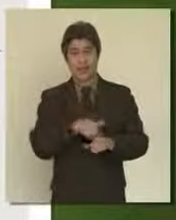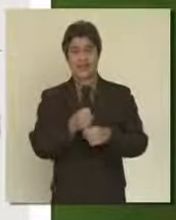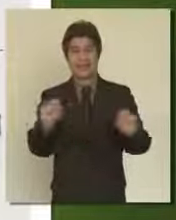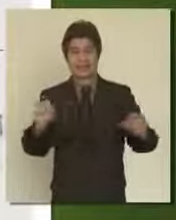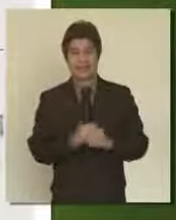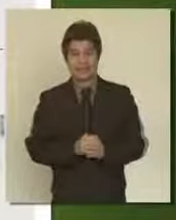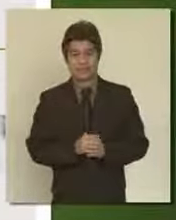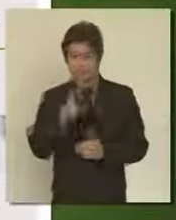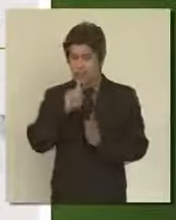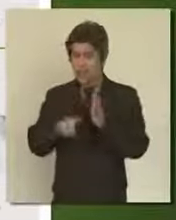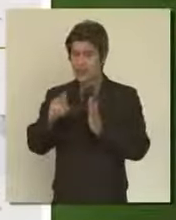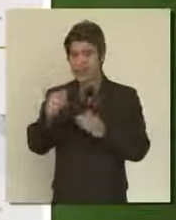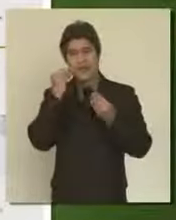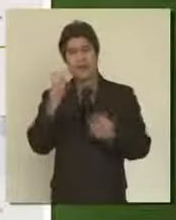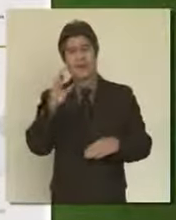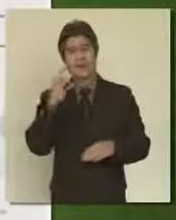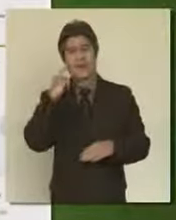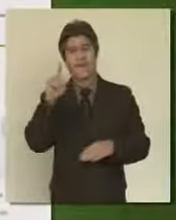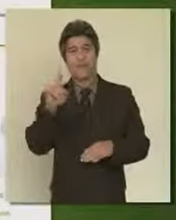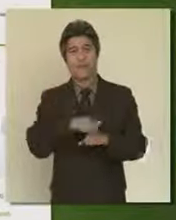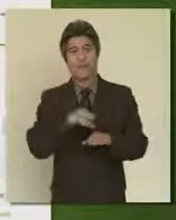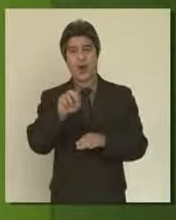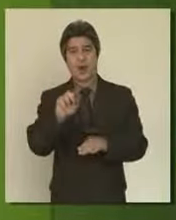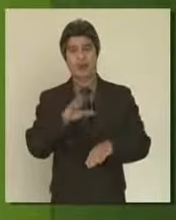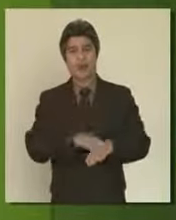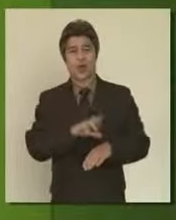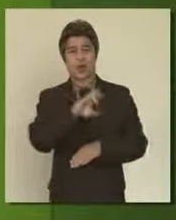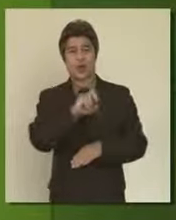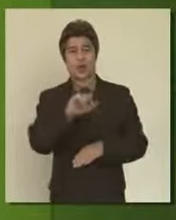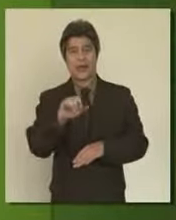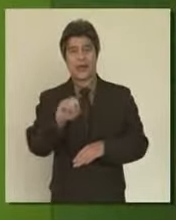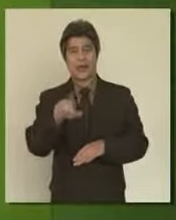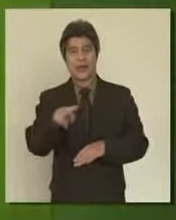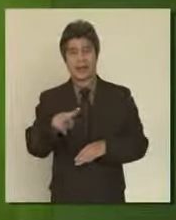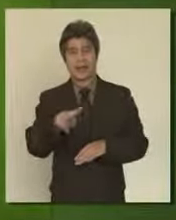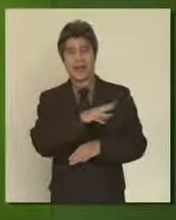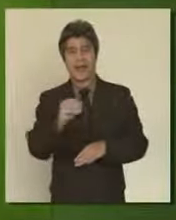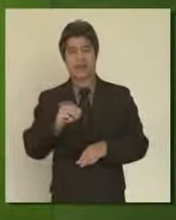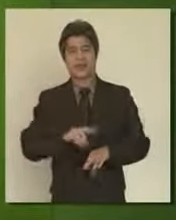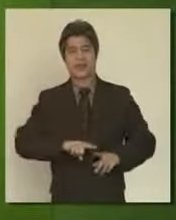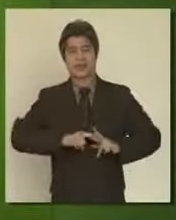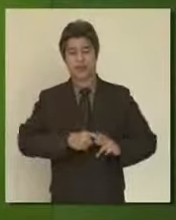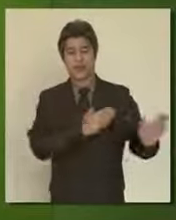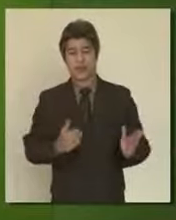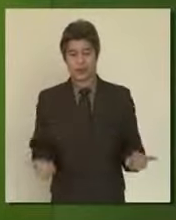Check out the information for pet owners on ready.gov and get started preparing today.